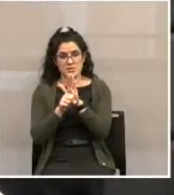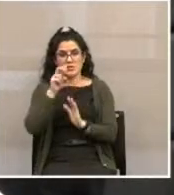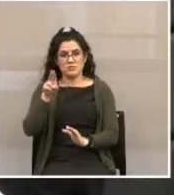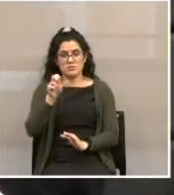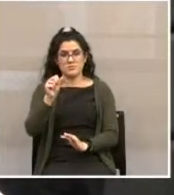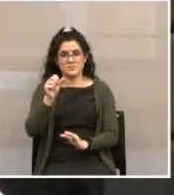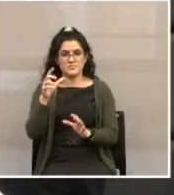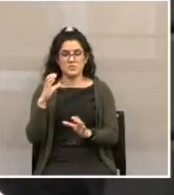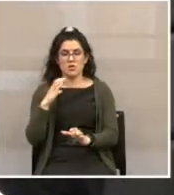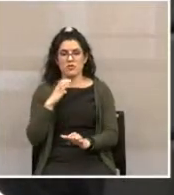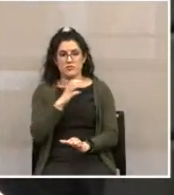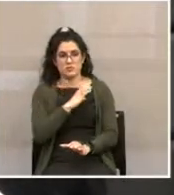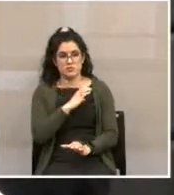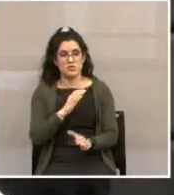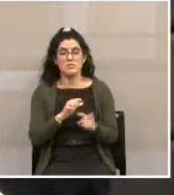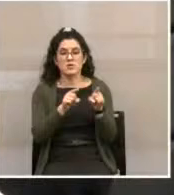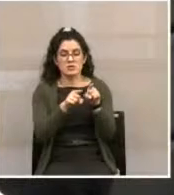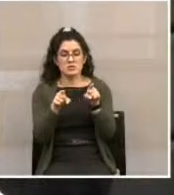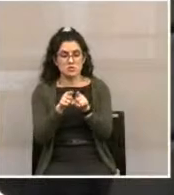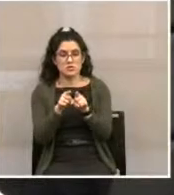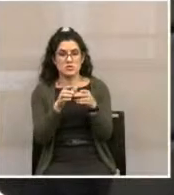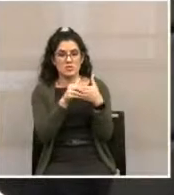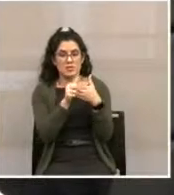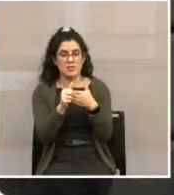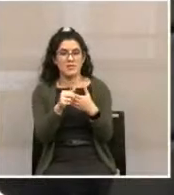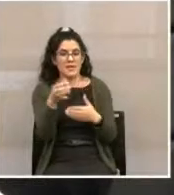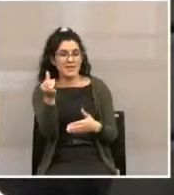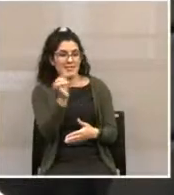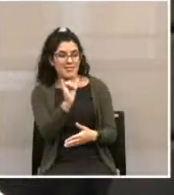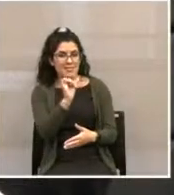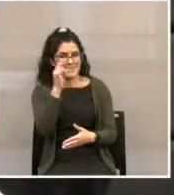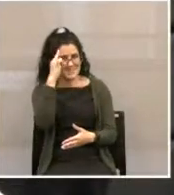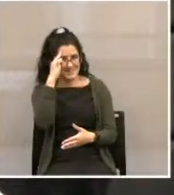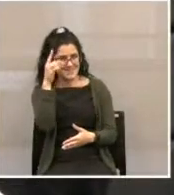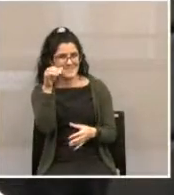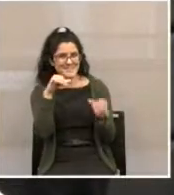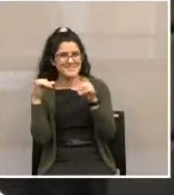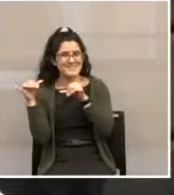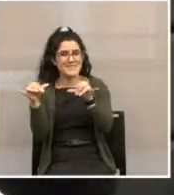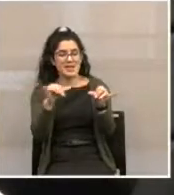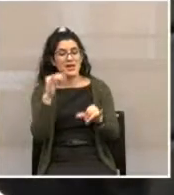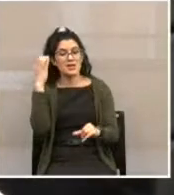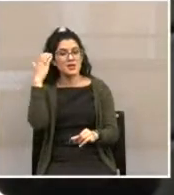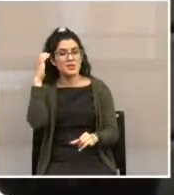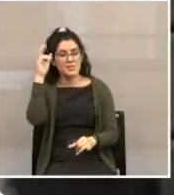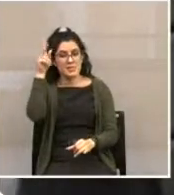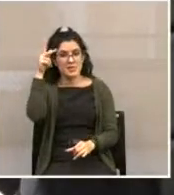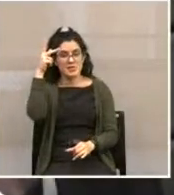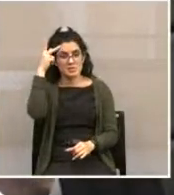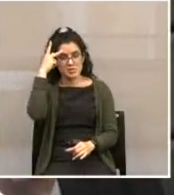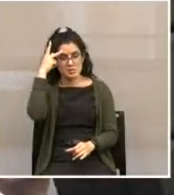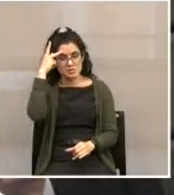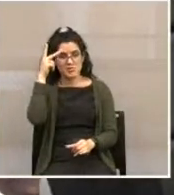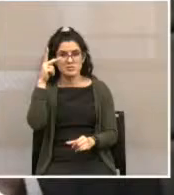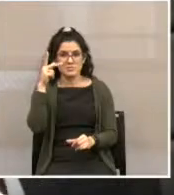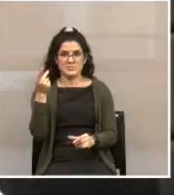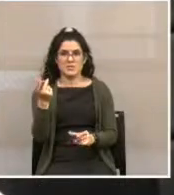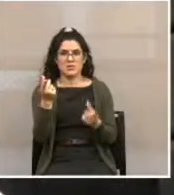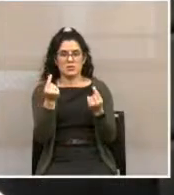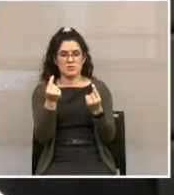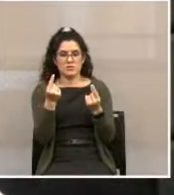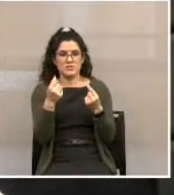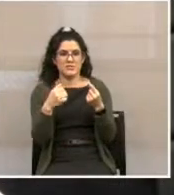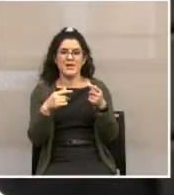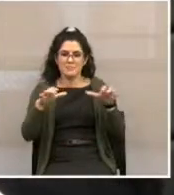posts, but is also conducted by like-minded Colombian politicians who actively campaigned for them in South